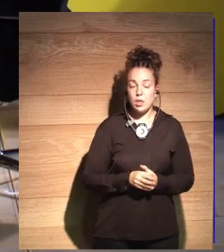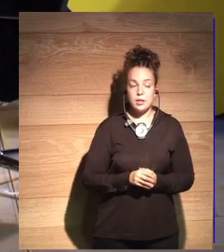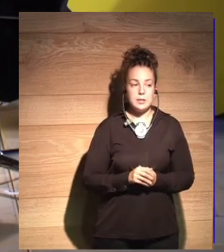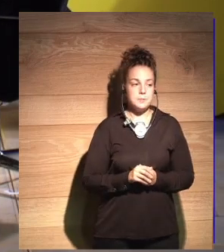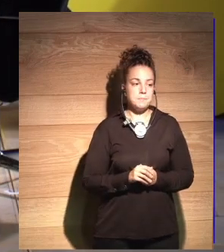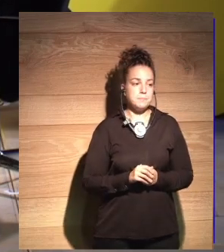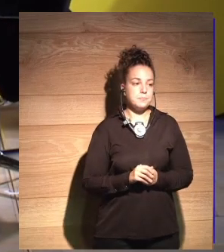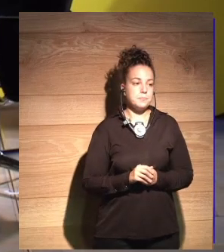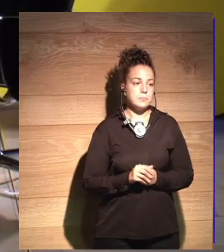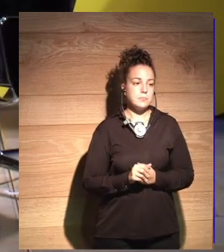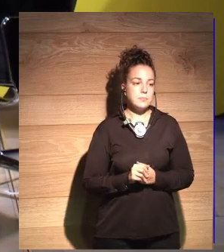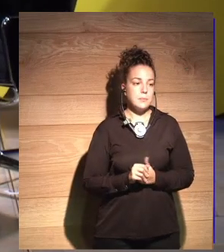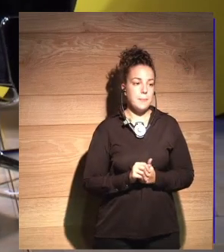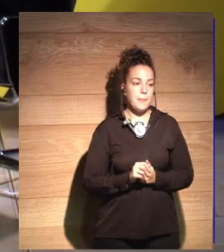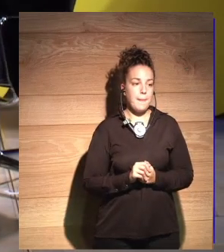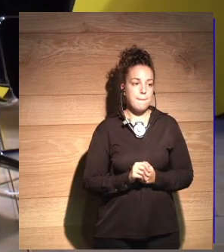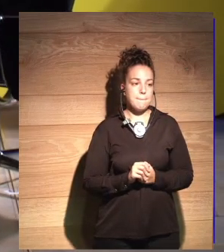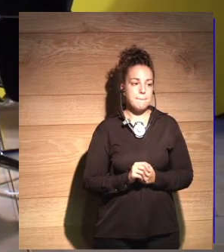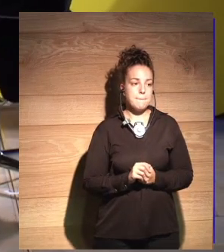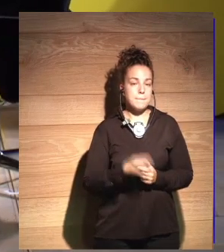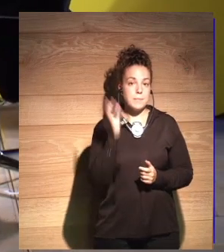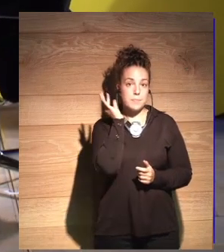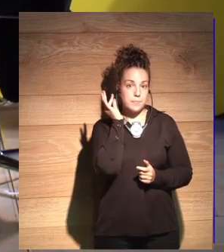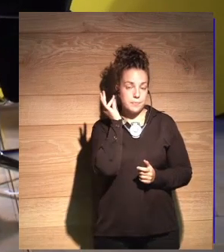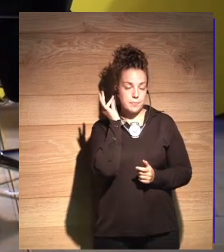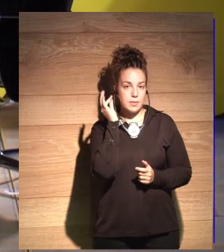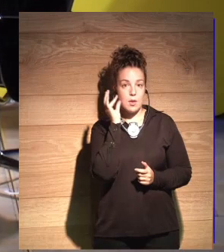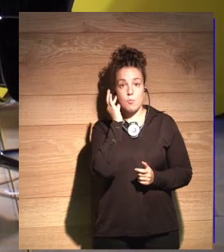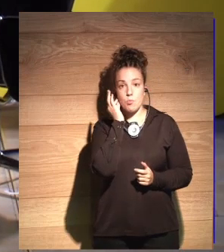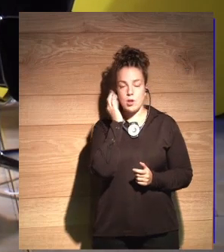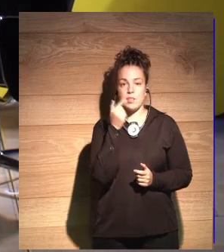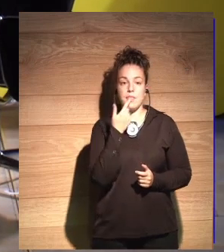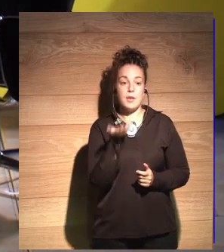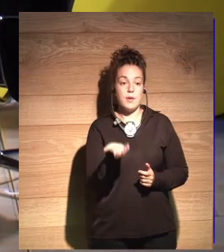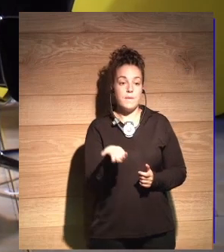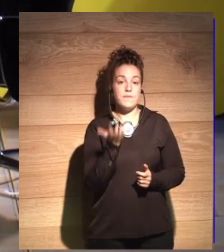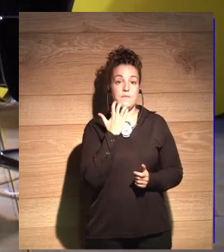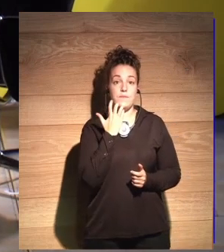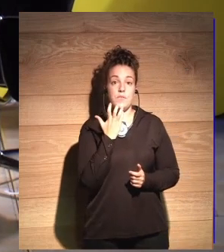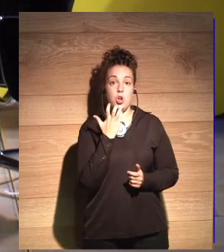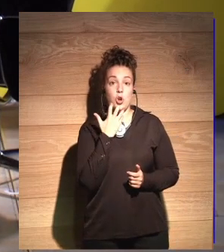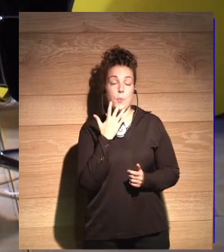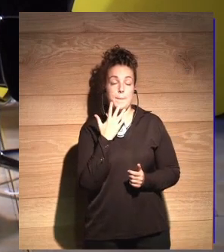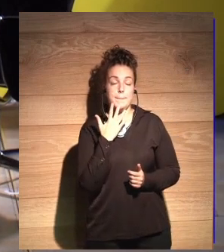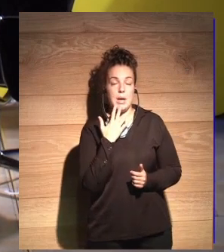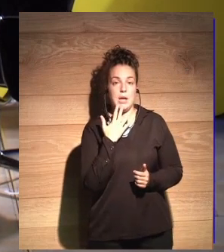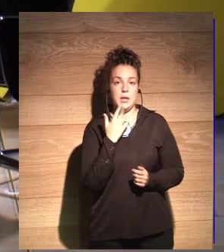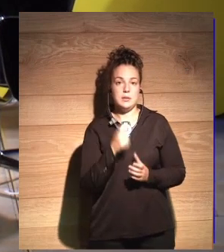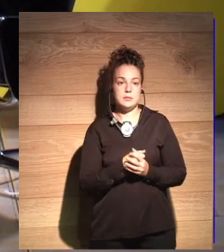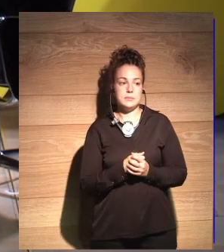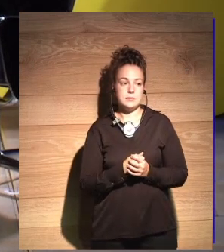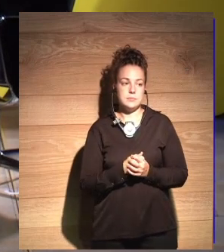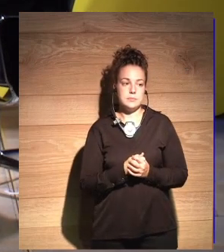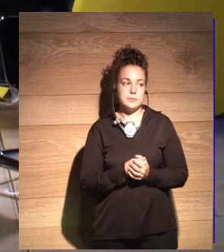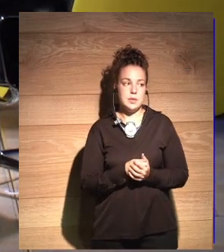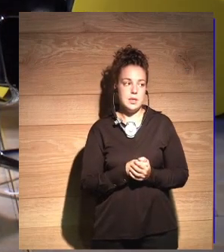isn't it? You start that one. The joke about this is it's called fully automated luxury